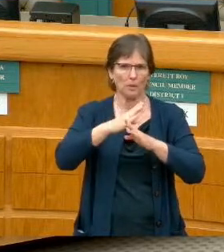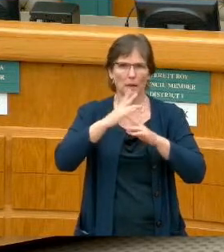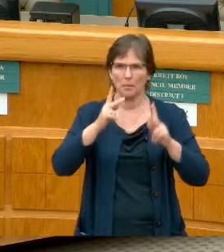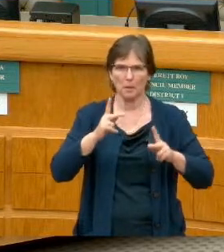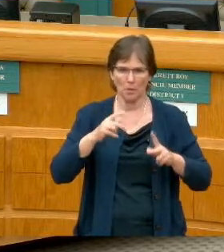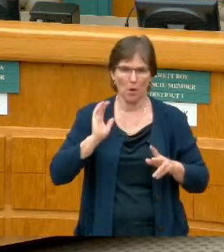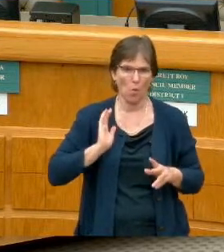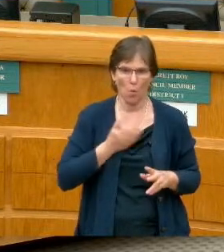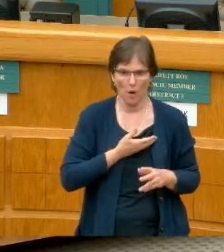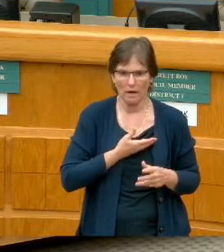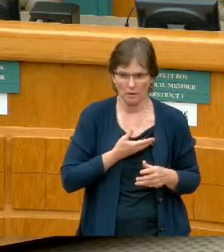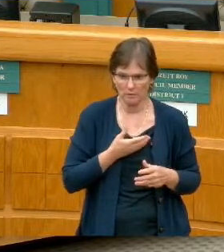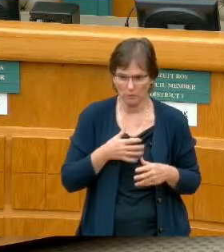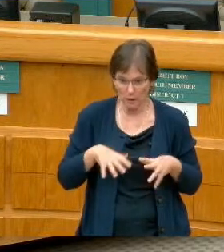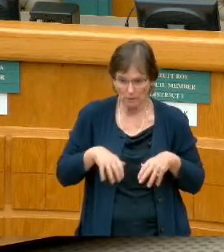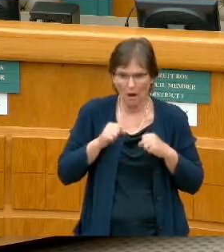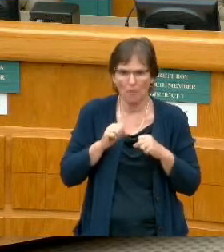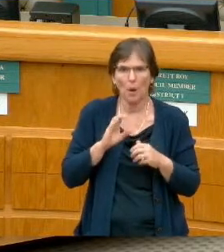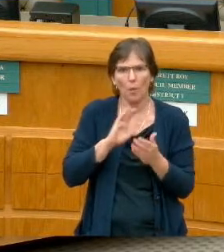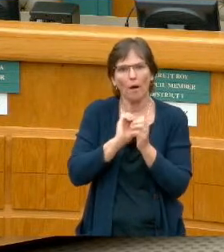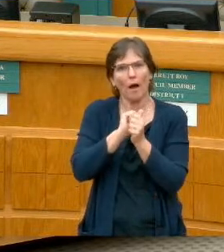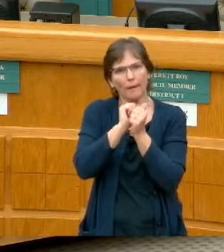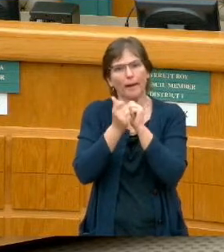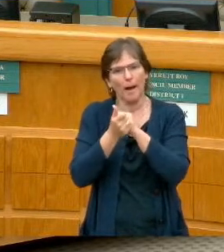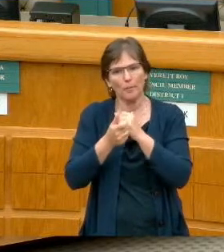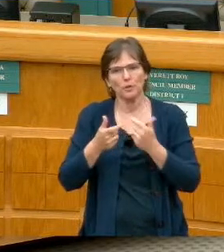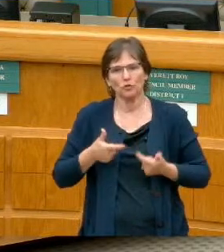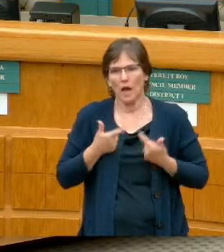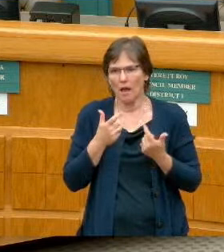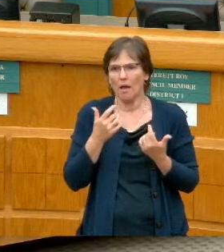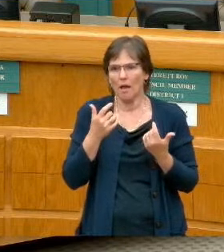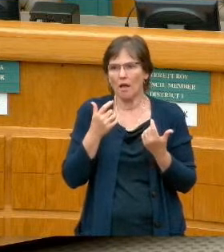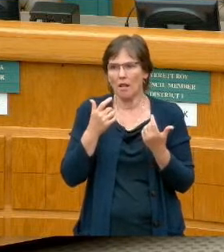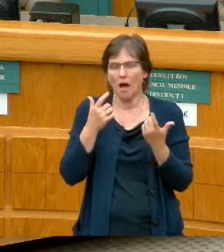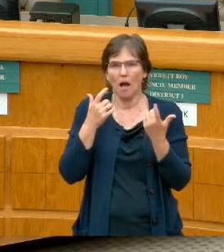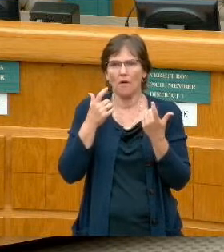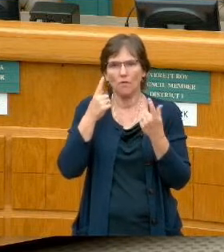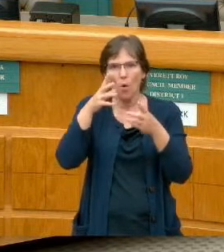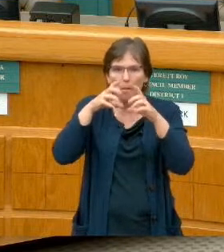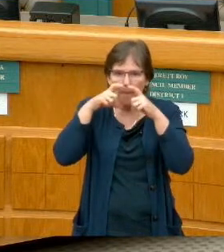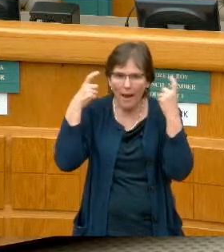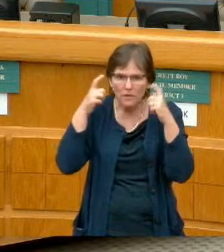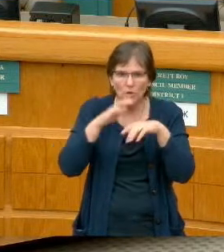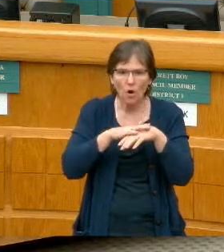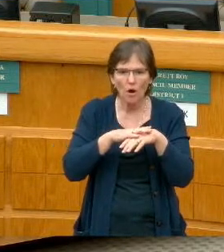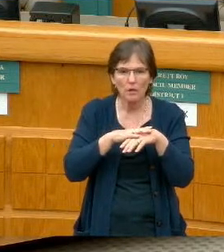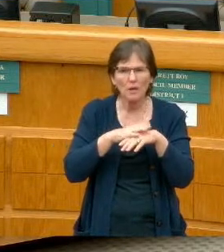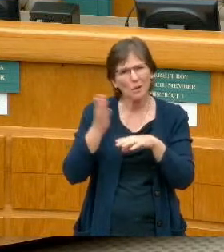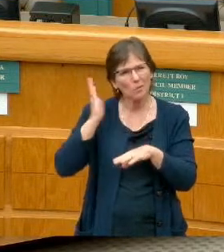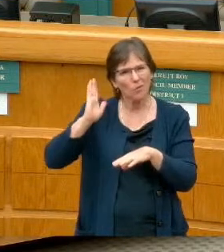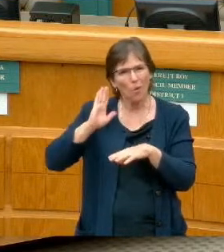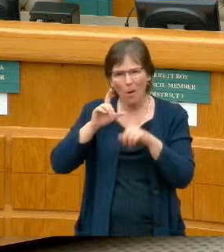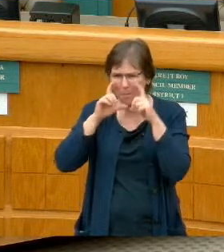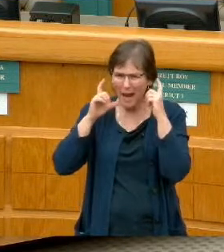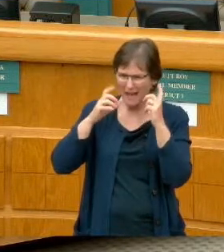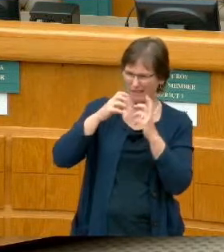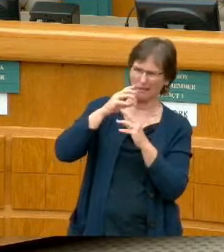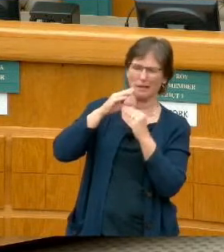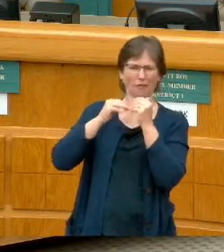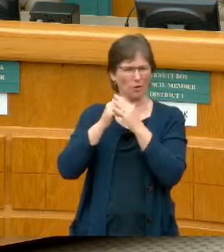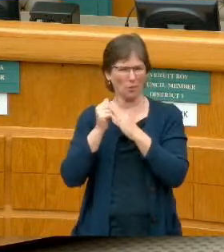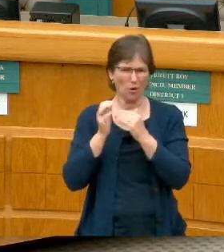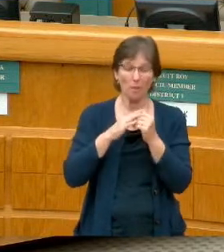adopt, we've adapted, which means they're now second nature. Masks aren't as uncomfortable as they once were. You're getting